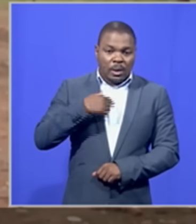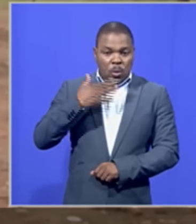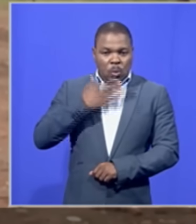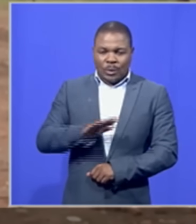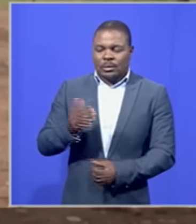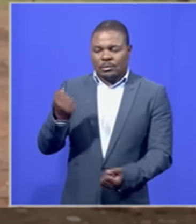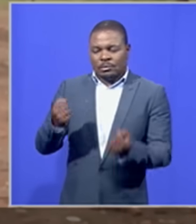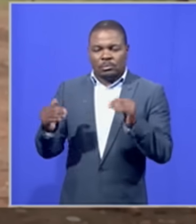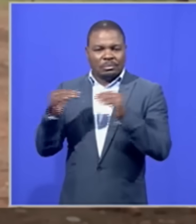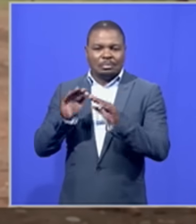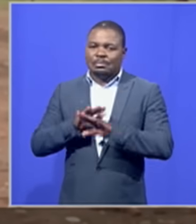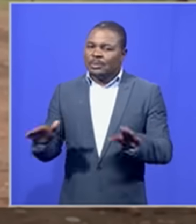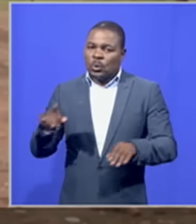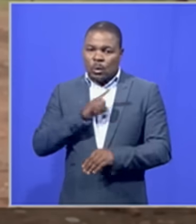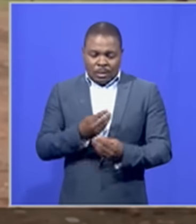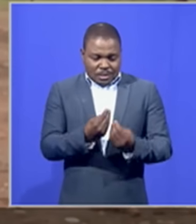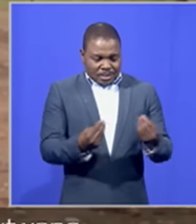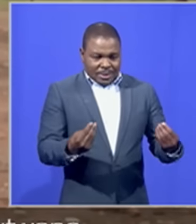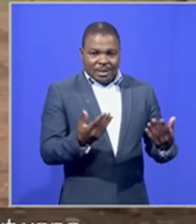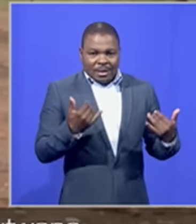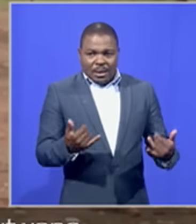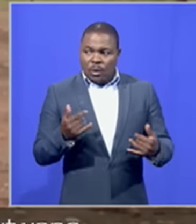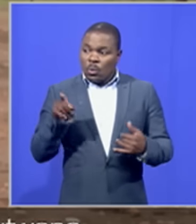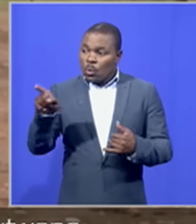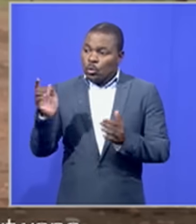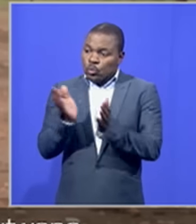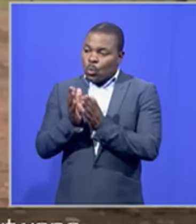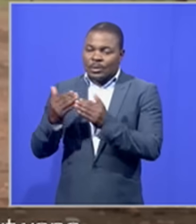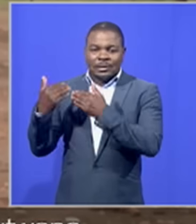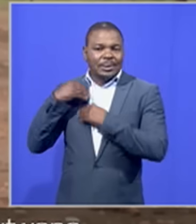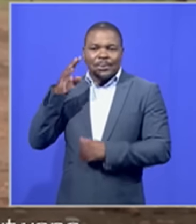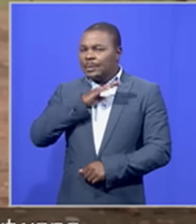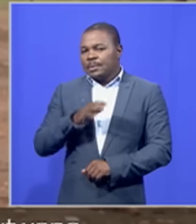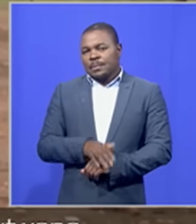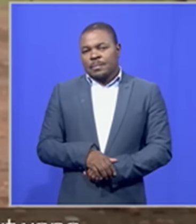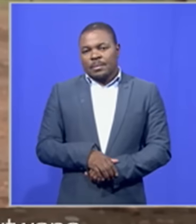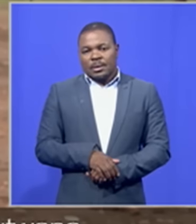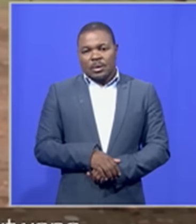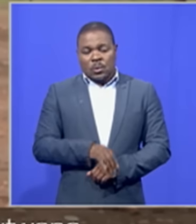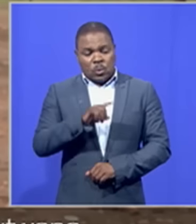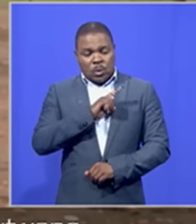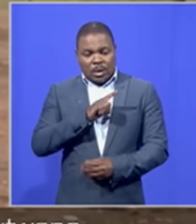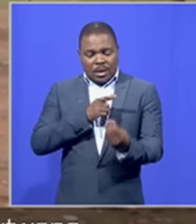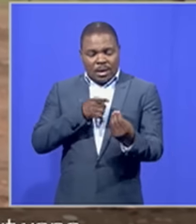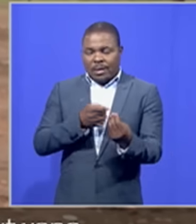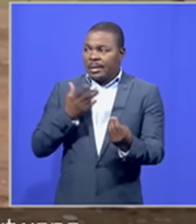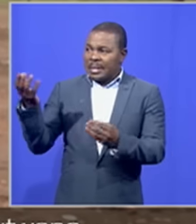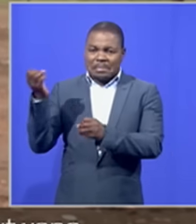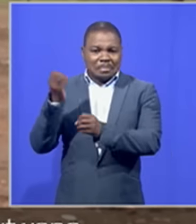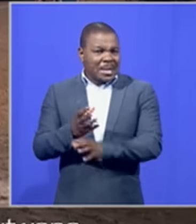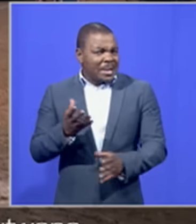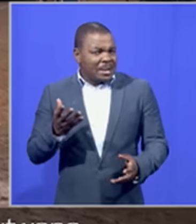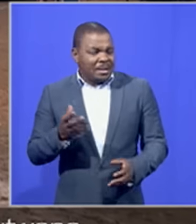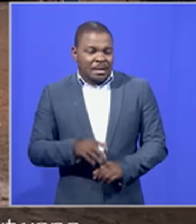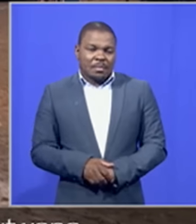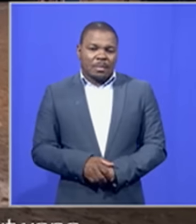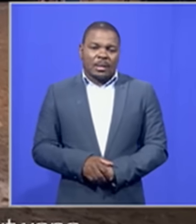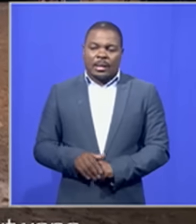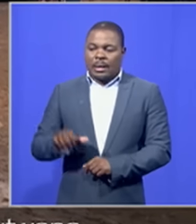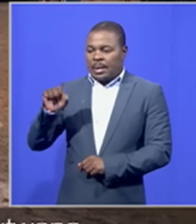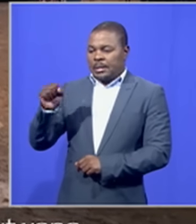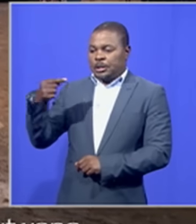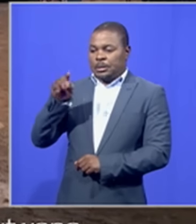phethagale go se gane jalo bana ba rena ba sa le seipika kwa sekolong ka nte e diragatšego mo godimo ga ngwane wa ka. Lekgotlataolo